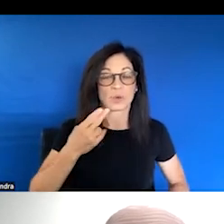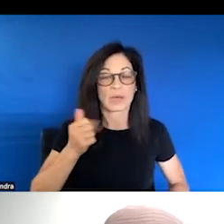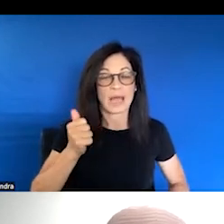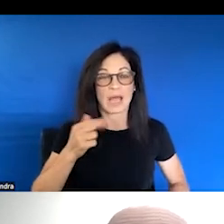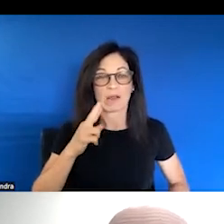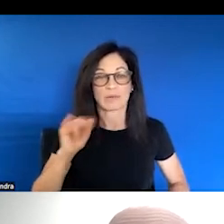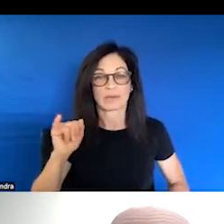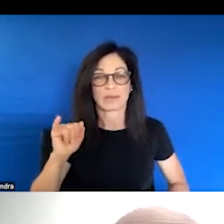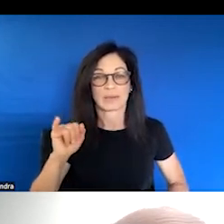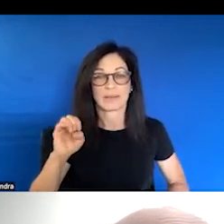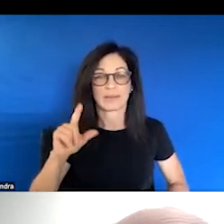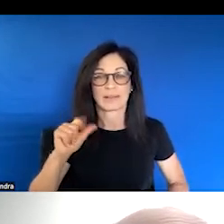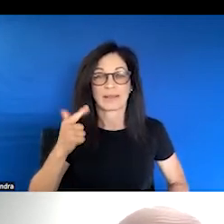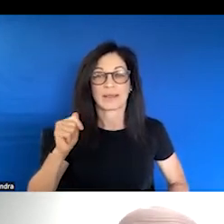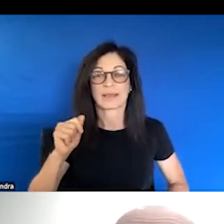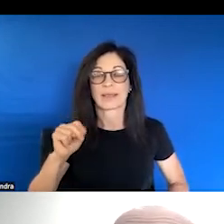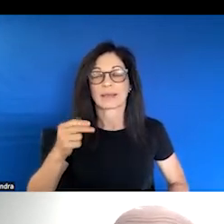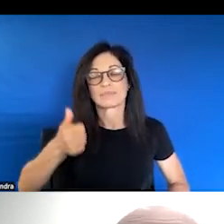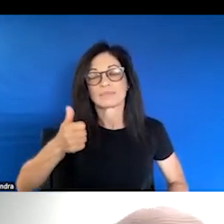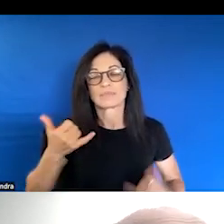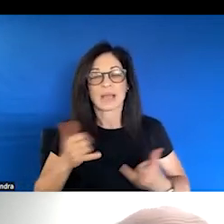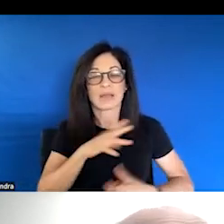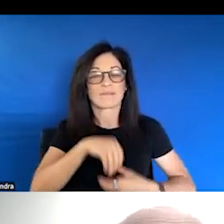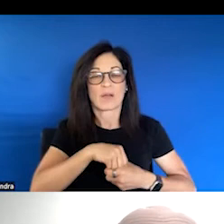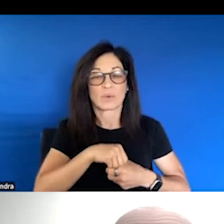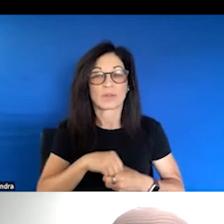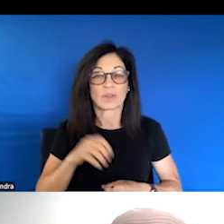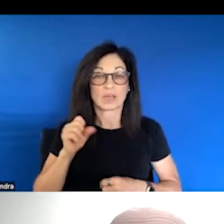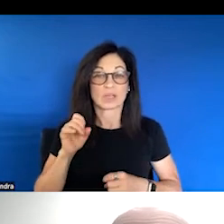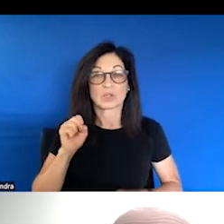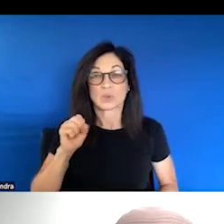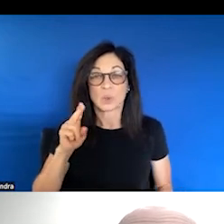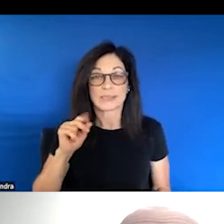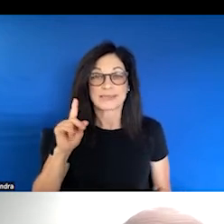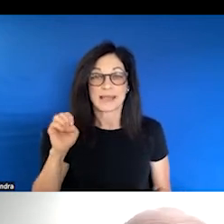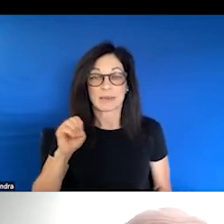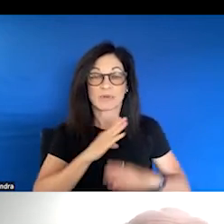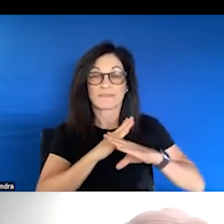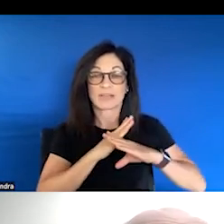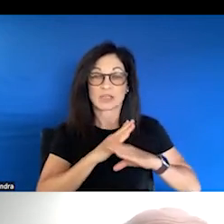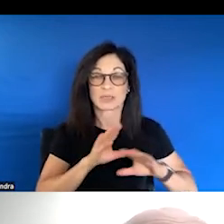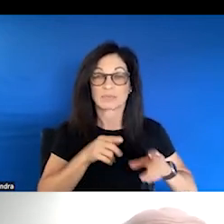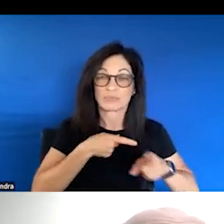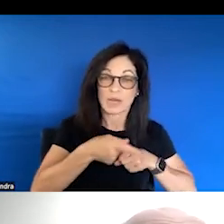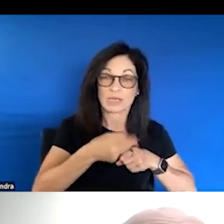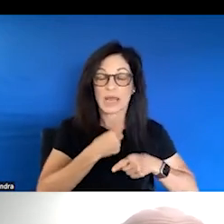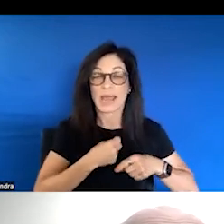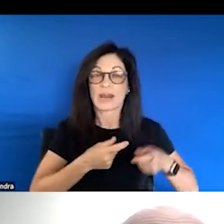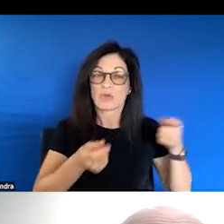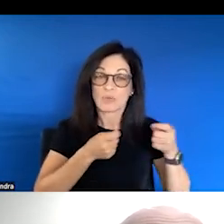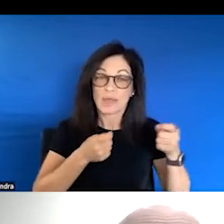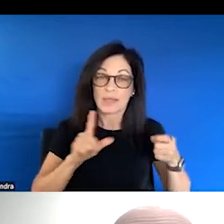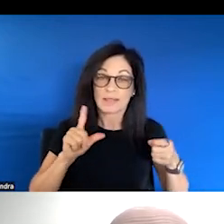is now part of the suicide prevention branch and who ran the Lifeline Center in